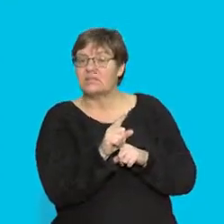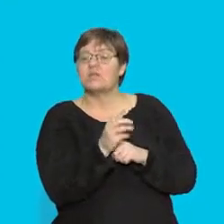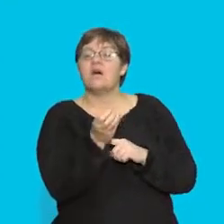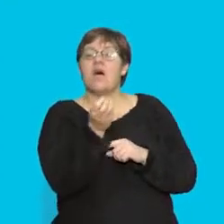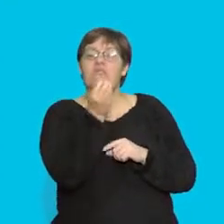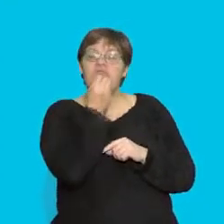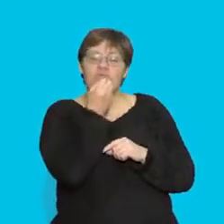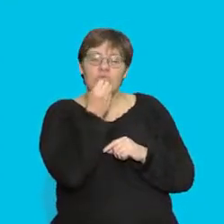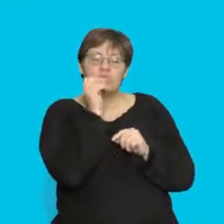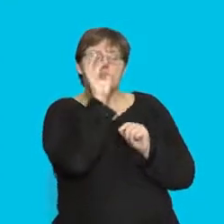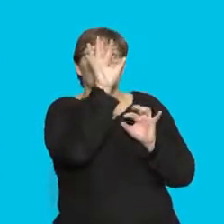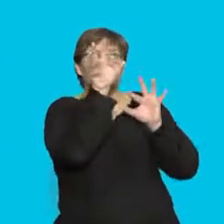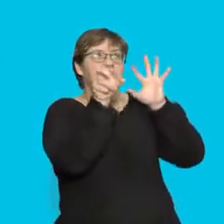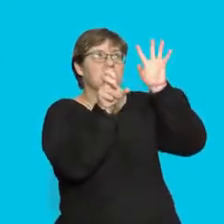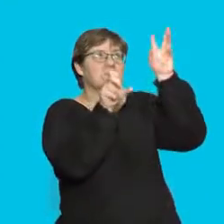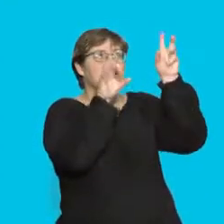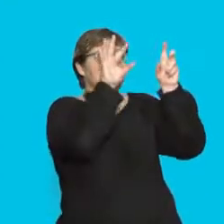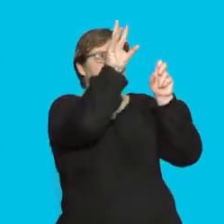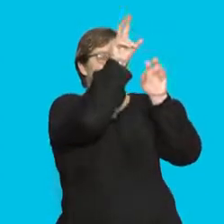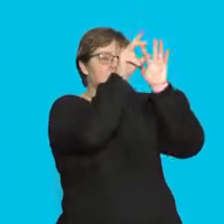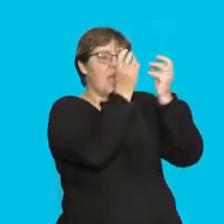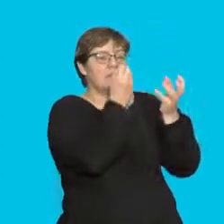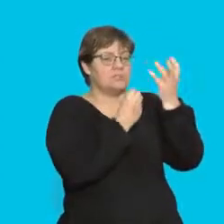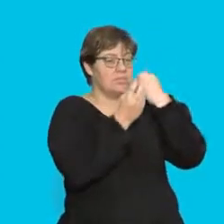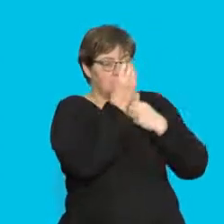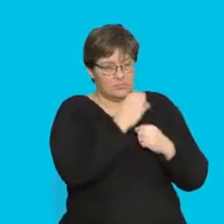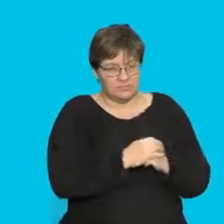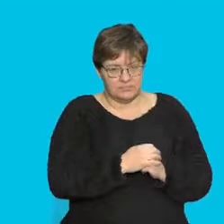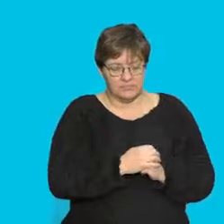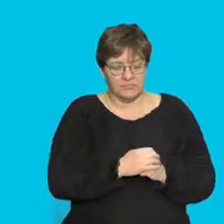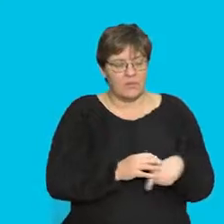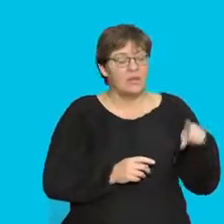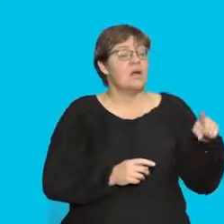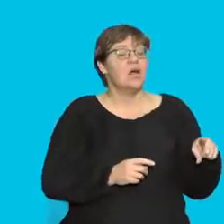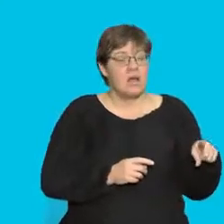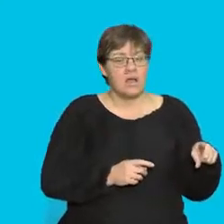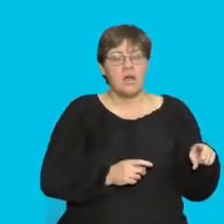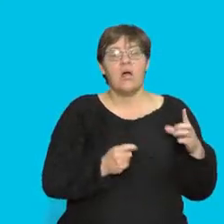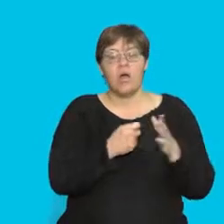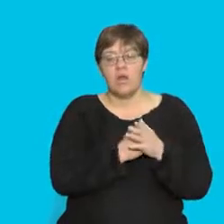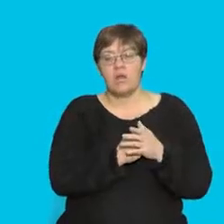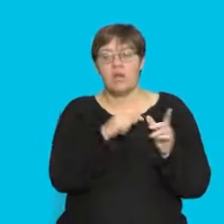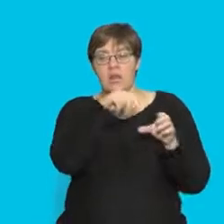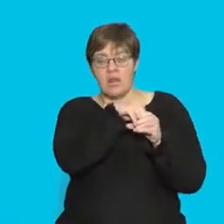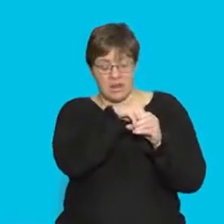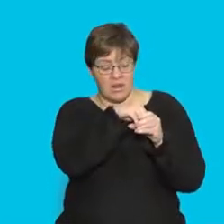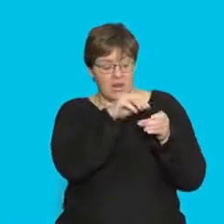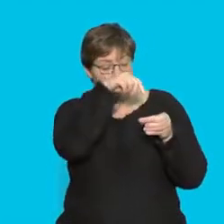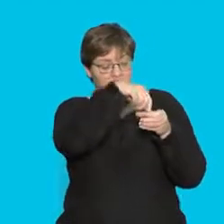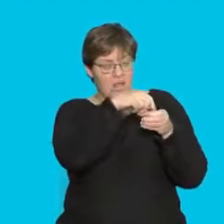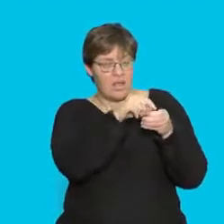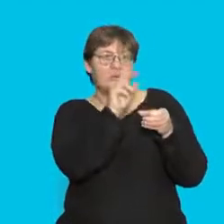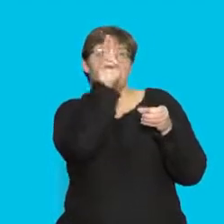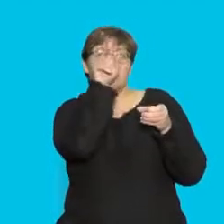importantly, filter feeding appendages. And the barnacle sits on